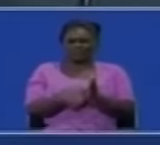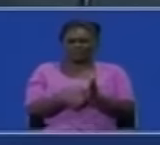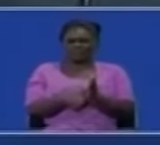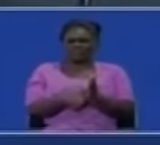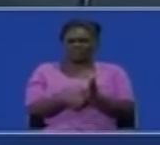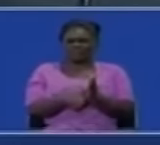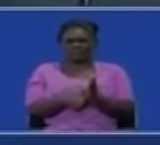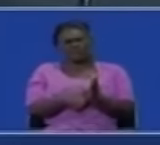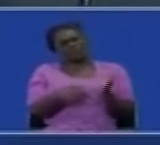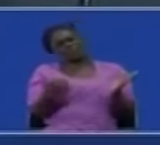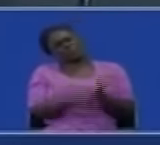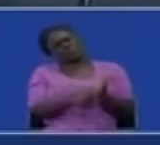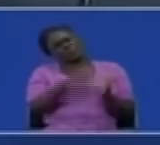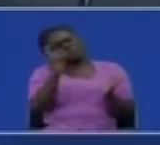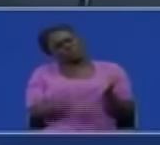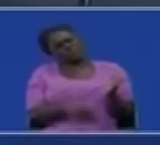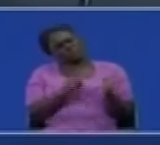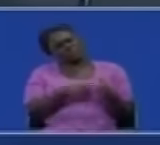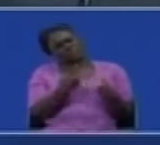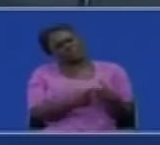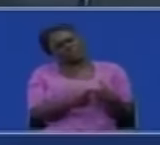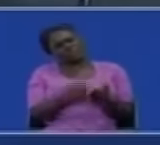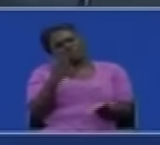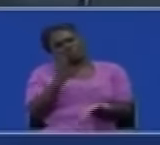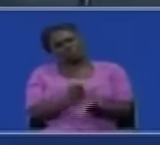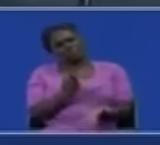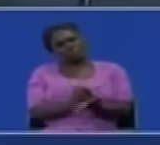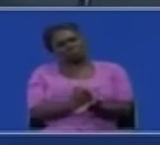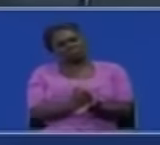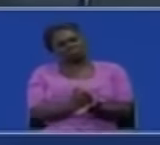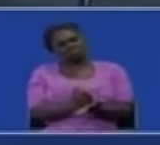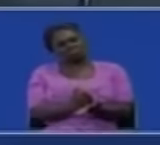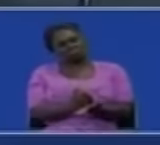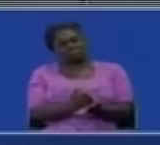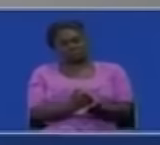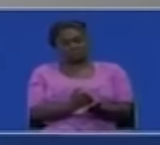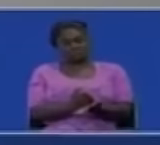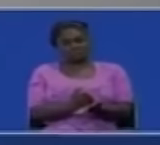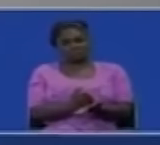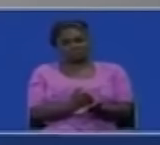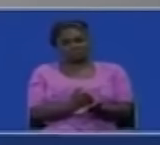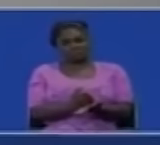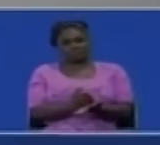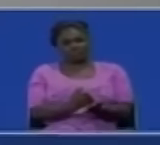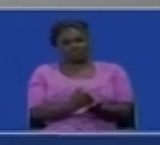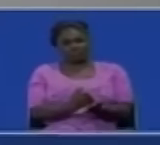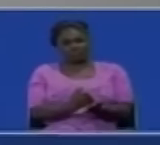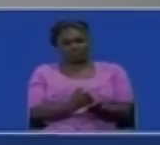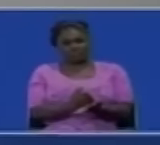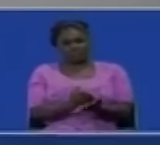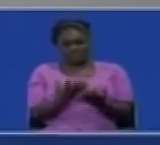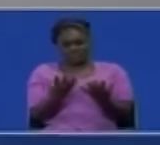So what are we arguing about, John? Honestly, it's really just if you really boil it down to